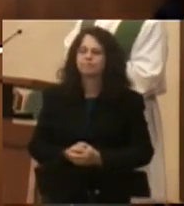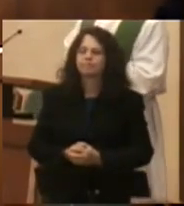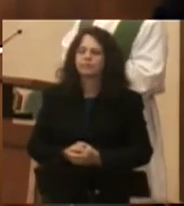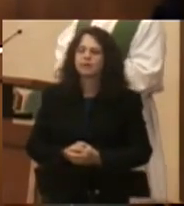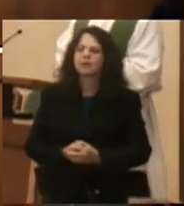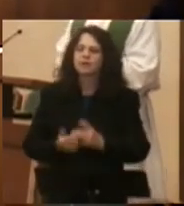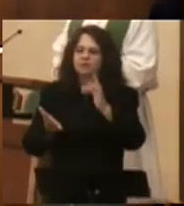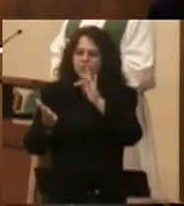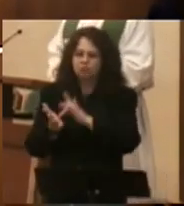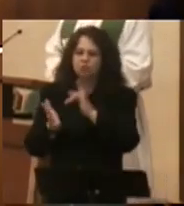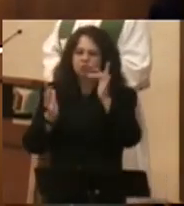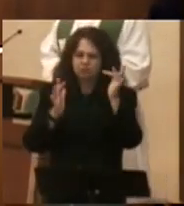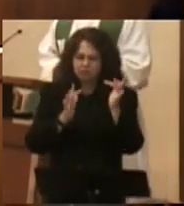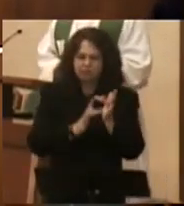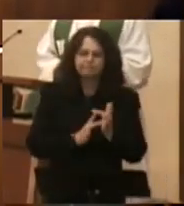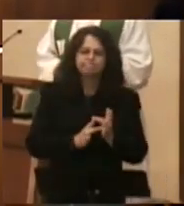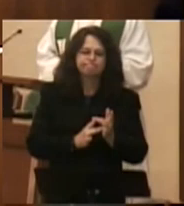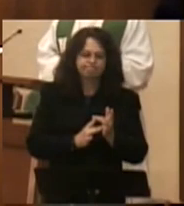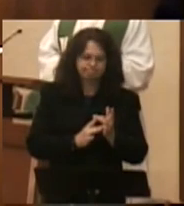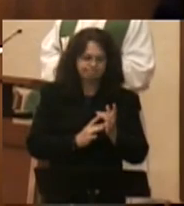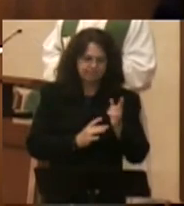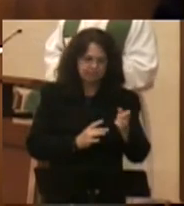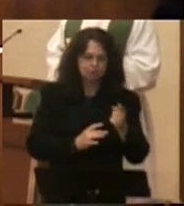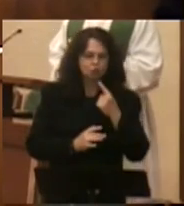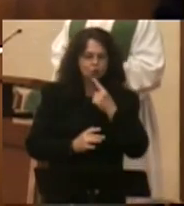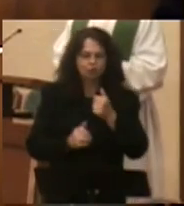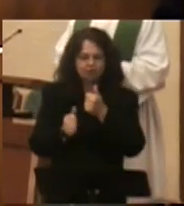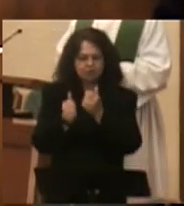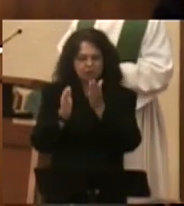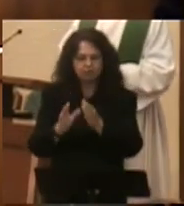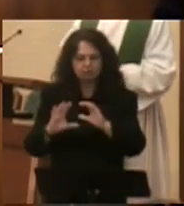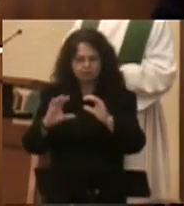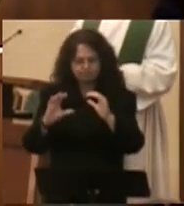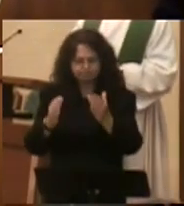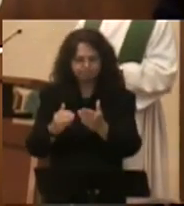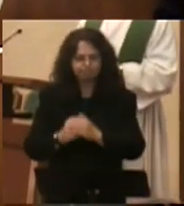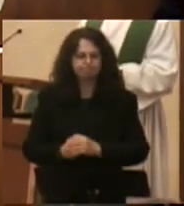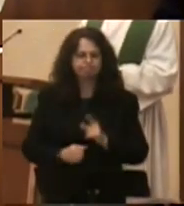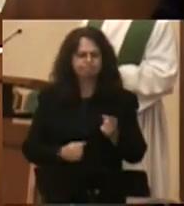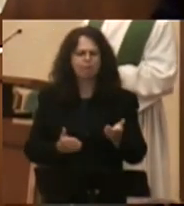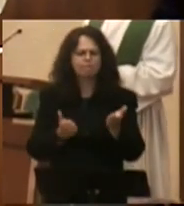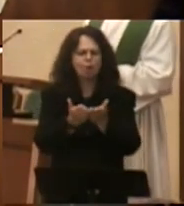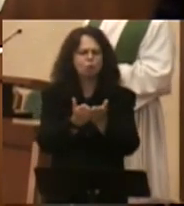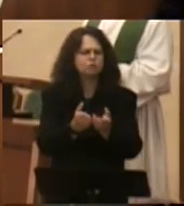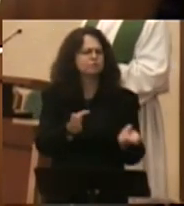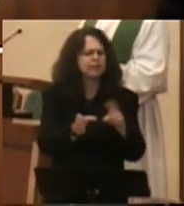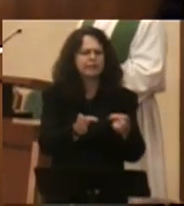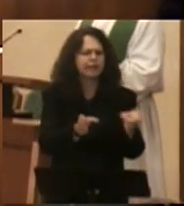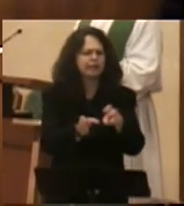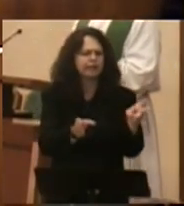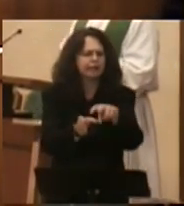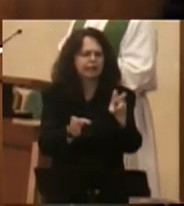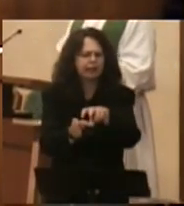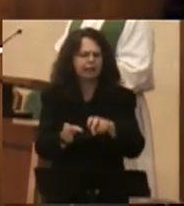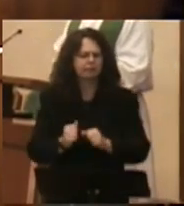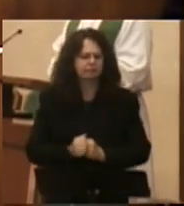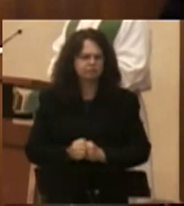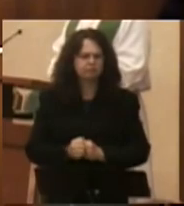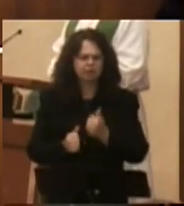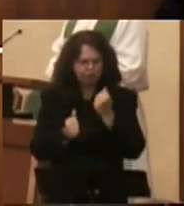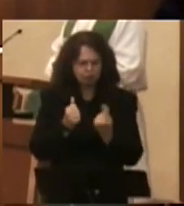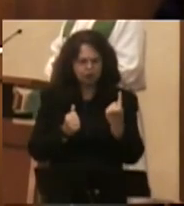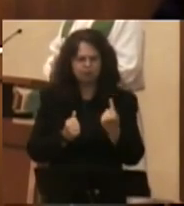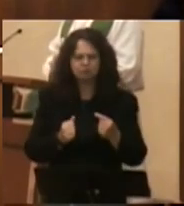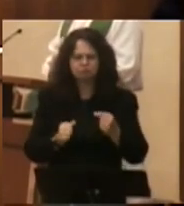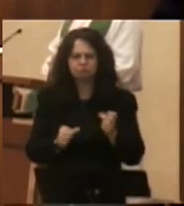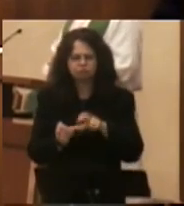Immediately Jesus made the disciples get into the boat and go on ahead to the other side of the Sea of Galilee, while